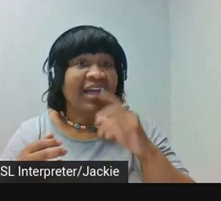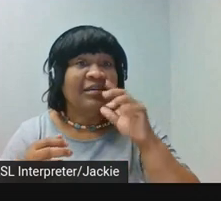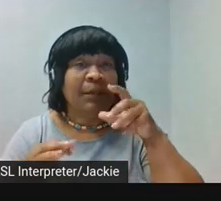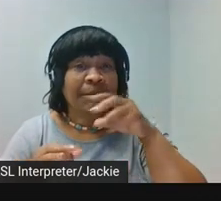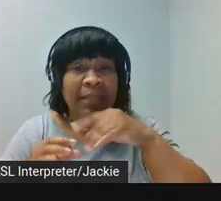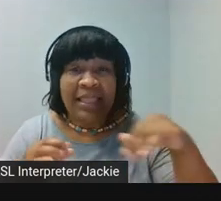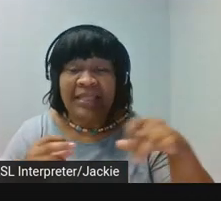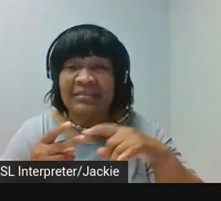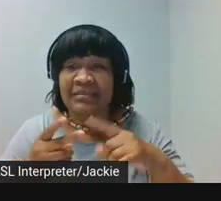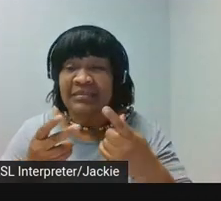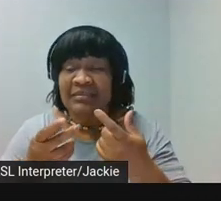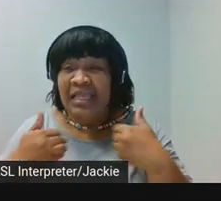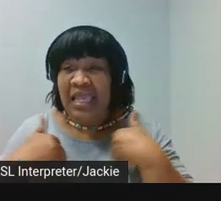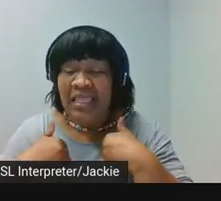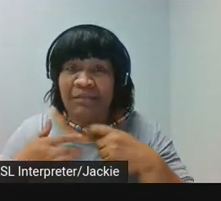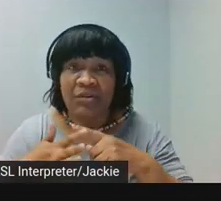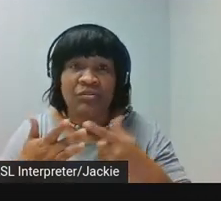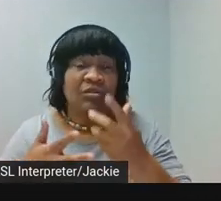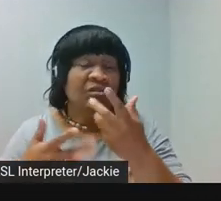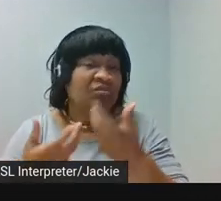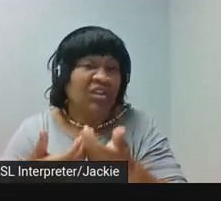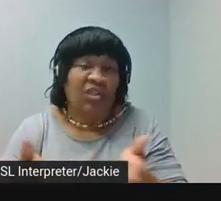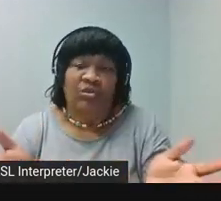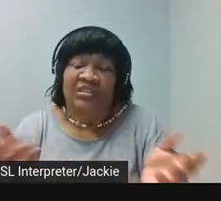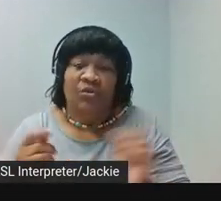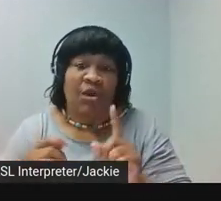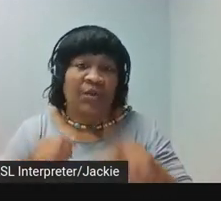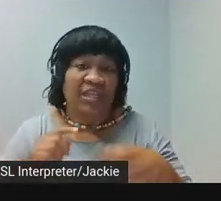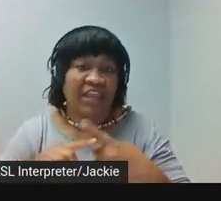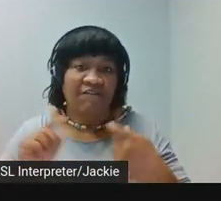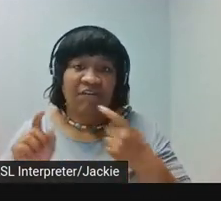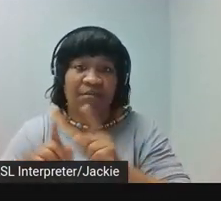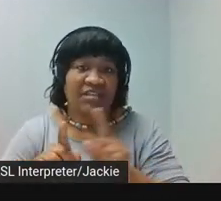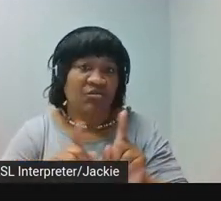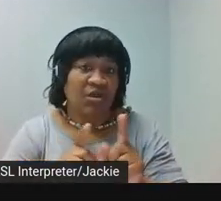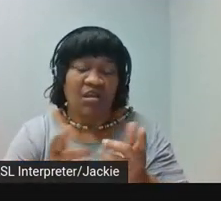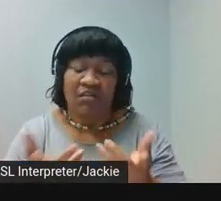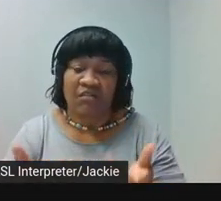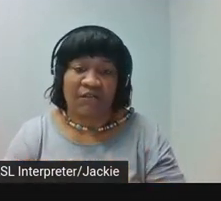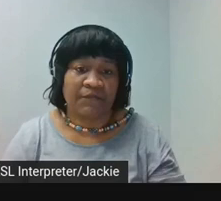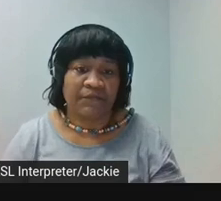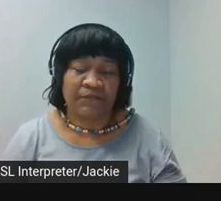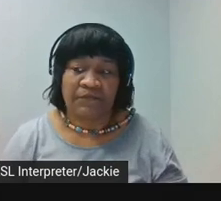and animals, but we're losing our traditions and where we came from as well.